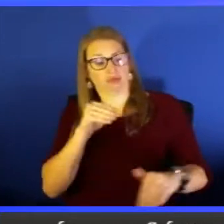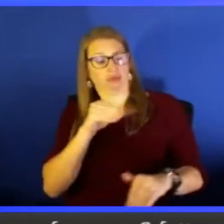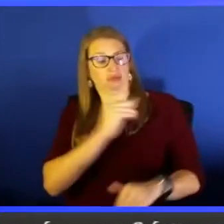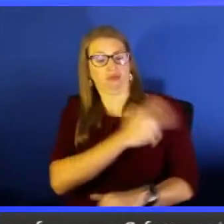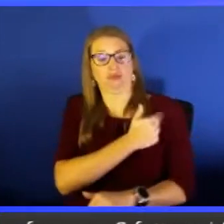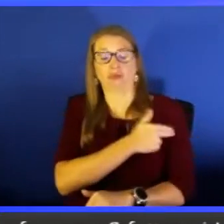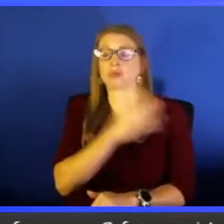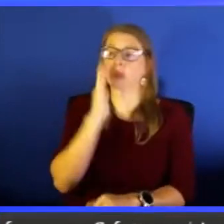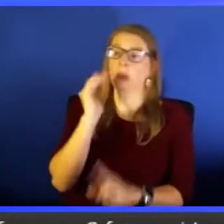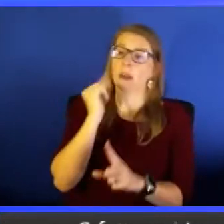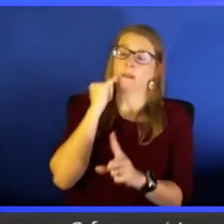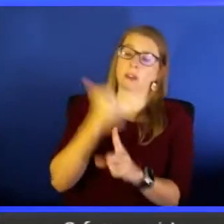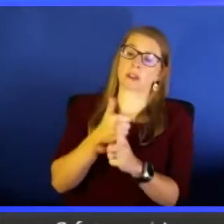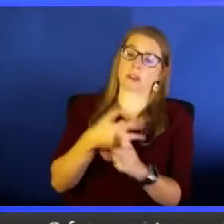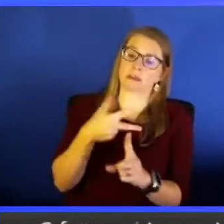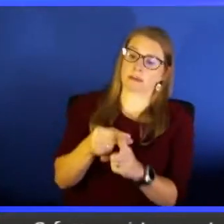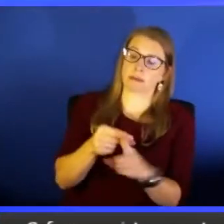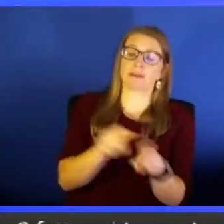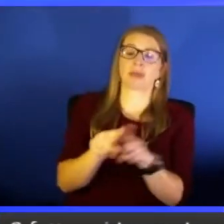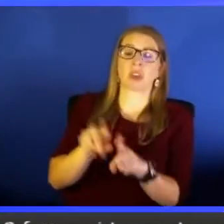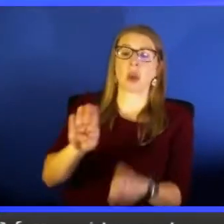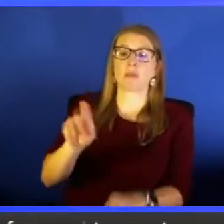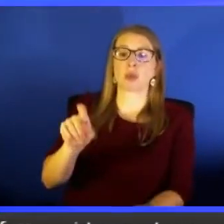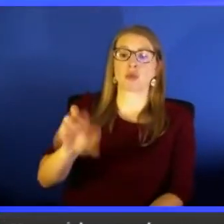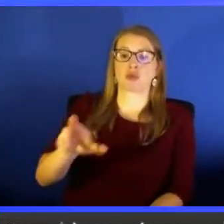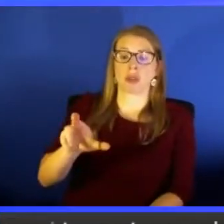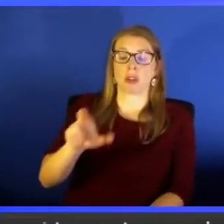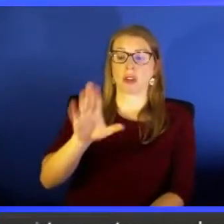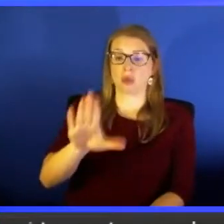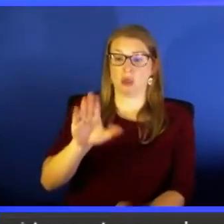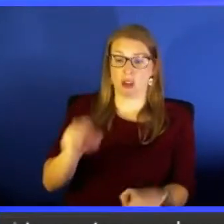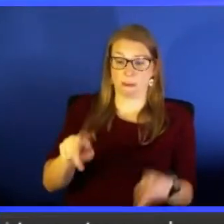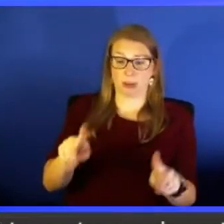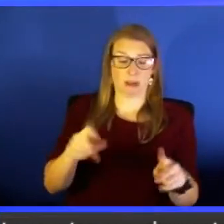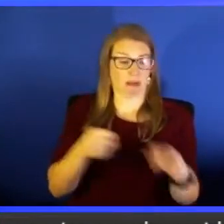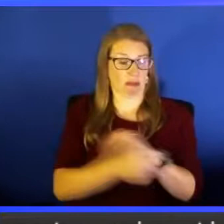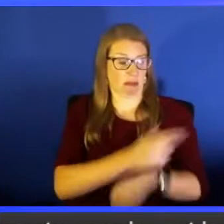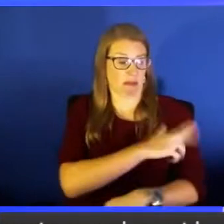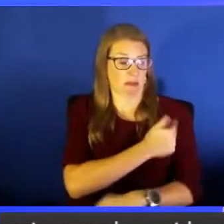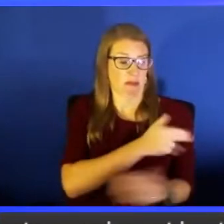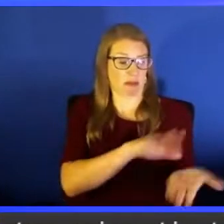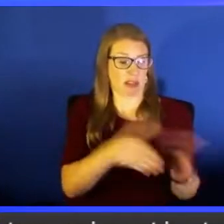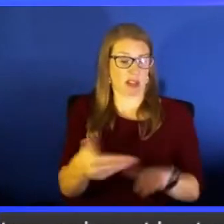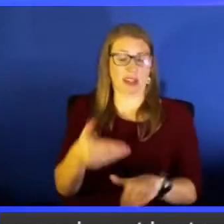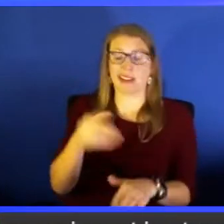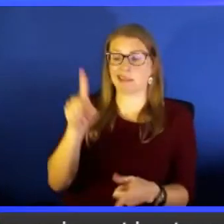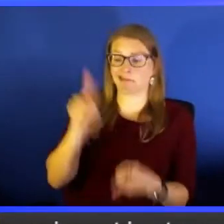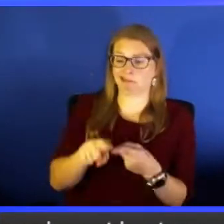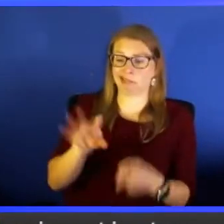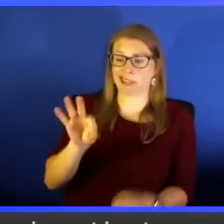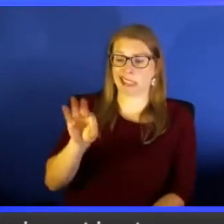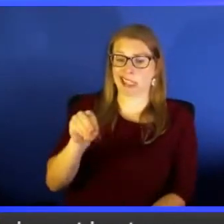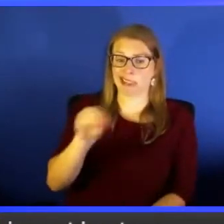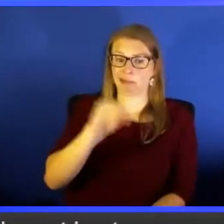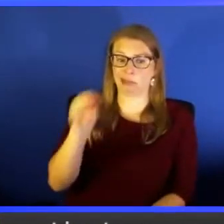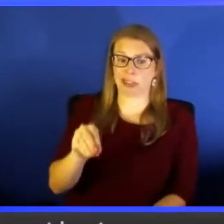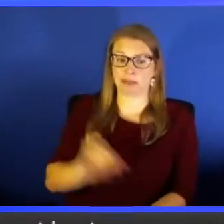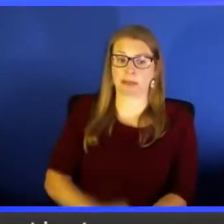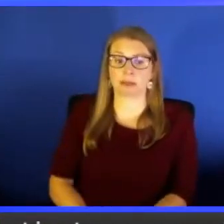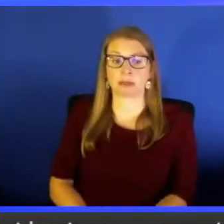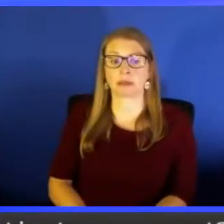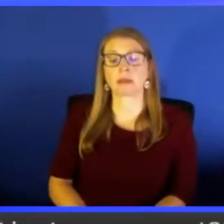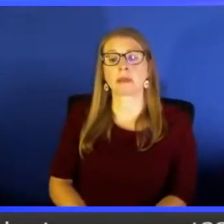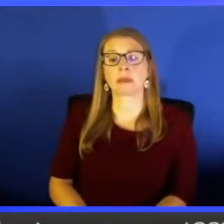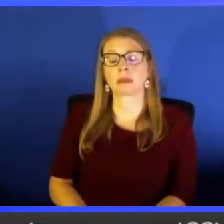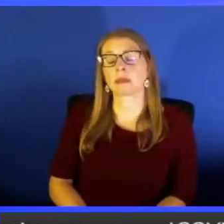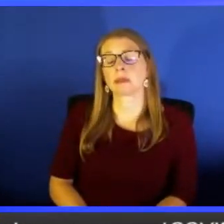and boosted, your chance of going to the hospital and dying is reduced by 90%. Another statistics that is thrown out, if you